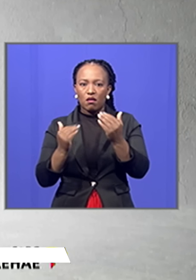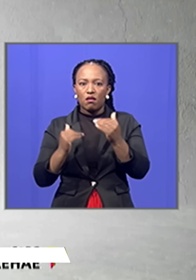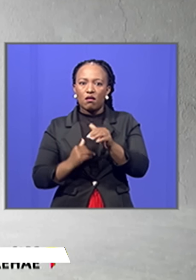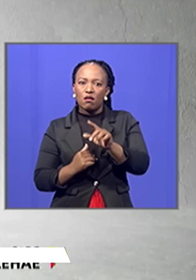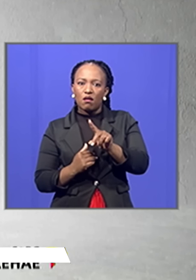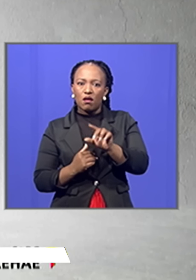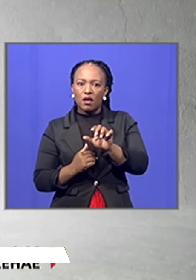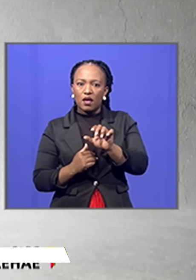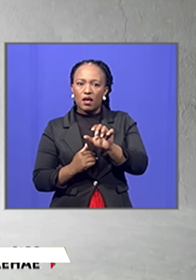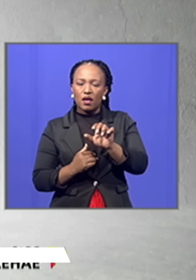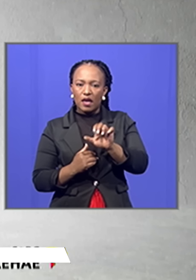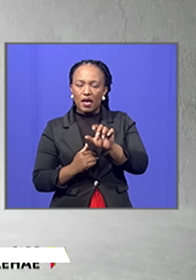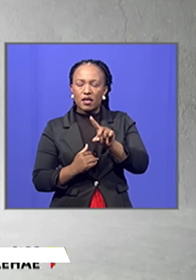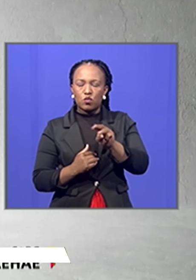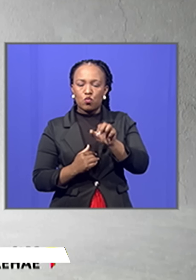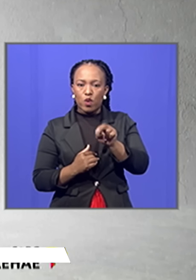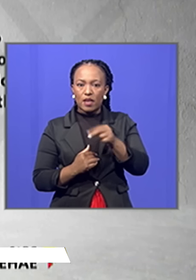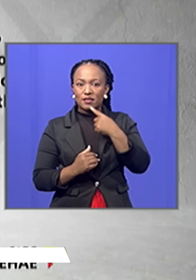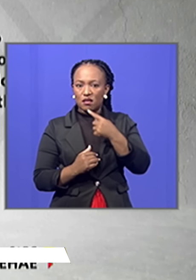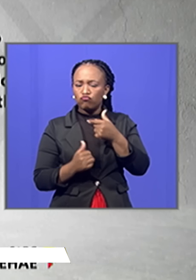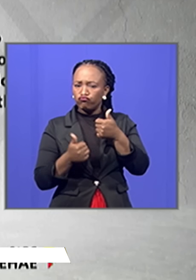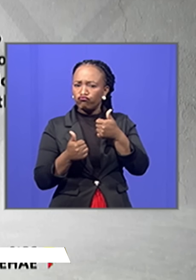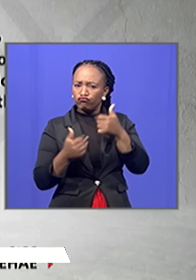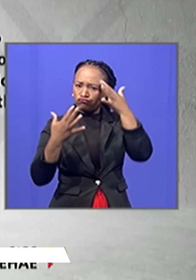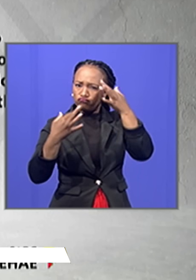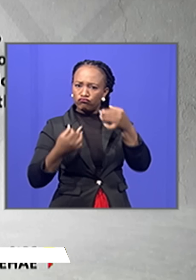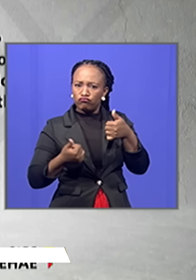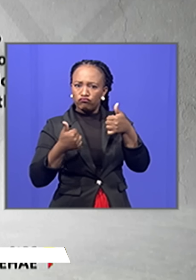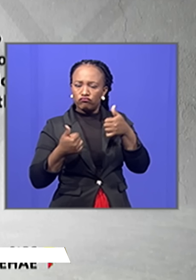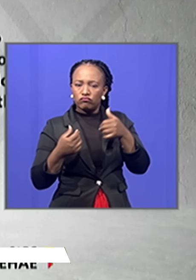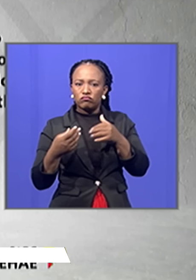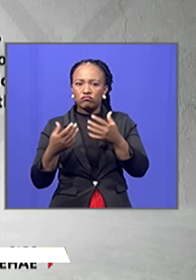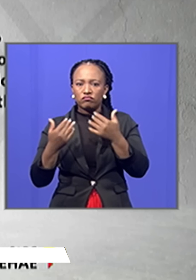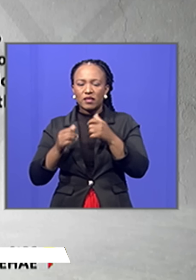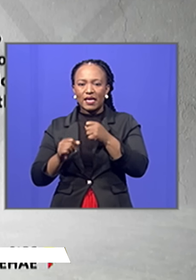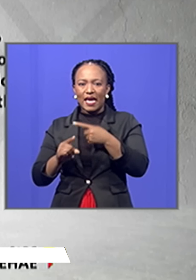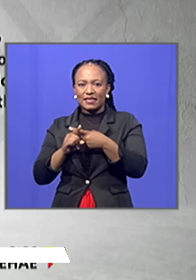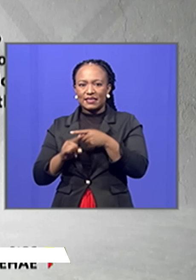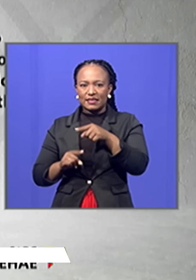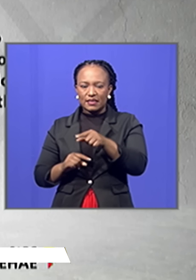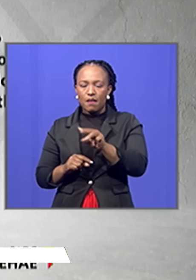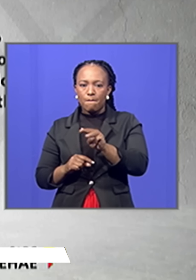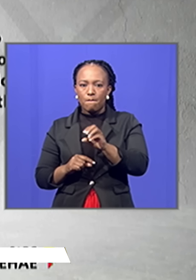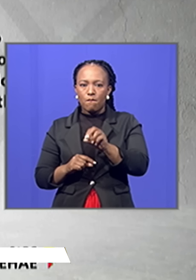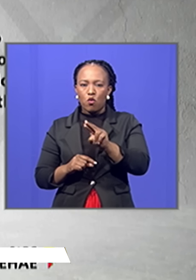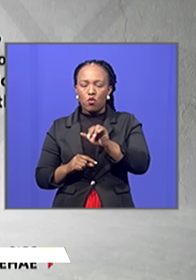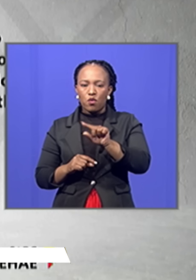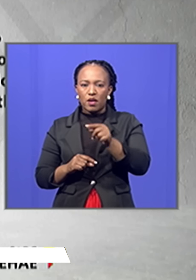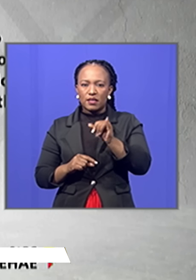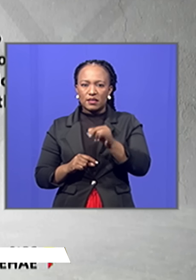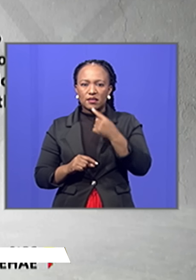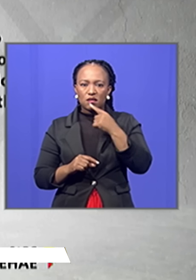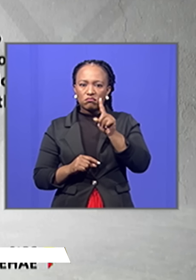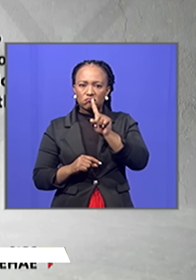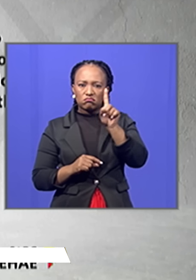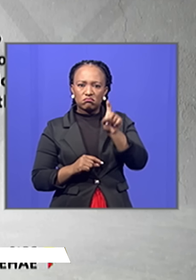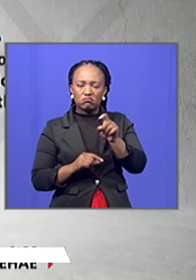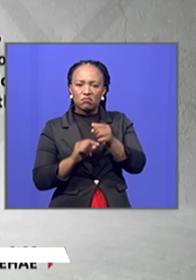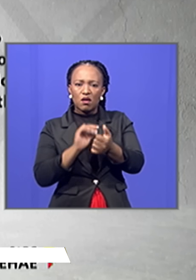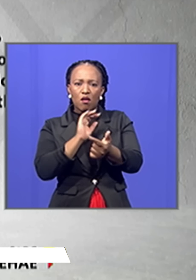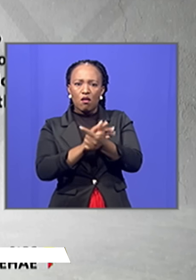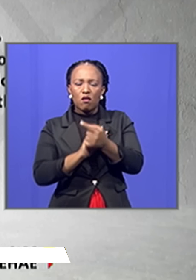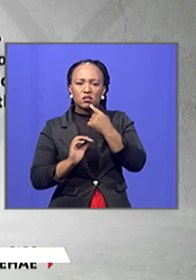bona sephetho sa CAF e le sa maleba. Letlakaleng la X Moriti Seotlo o re putšišo yeo ke nago le yona ke gore na molao o reng malebana